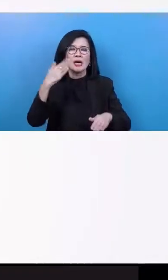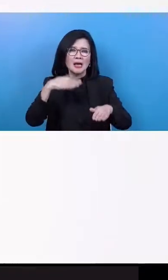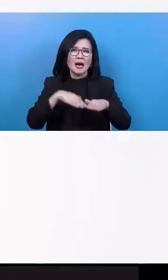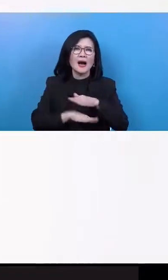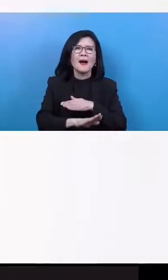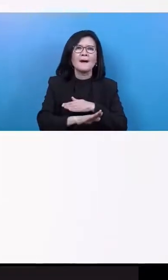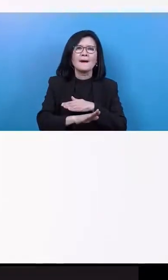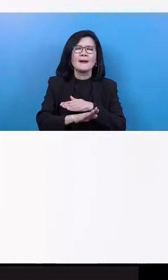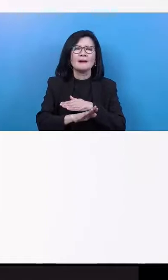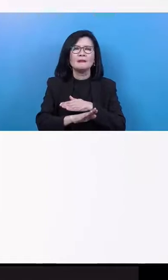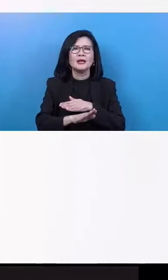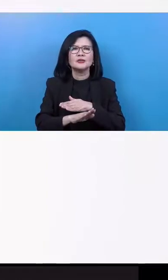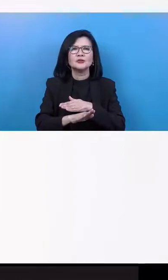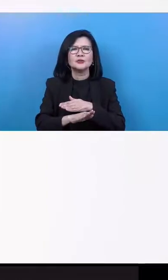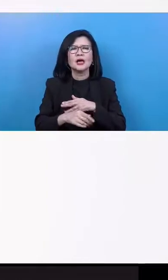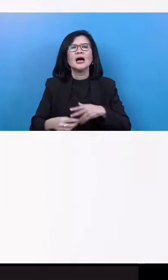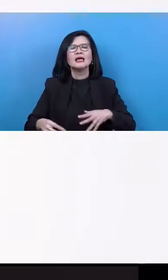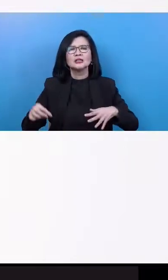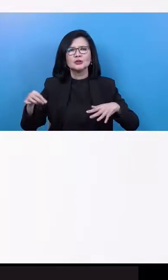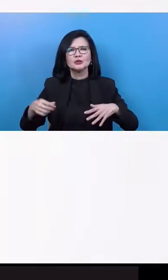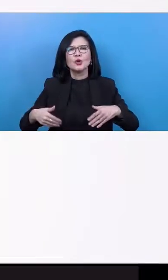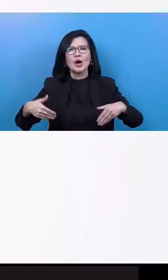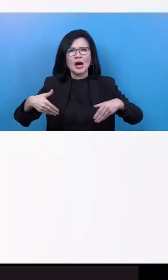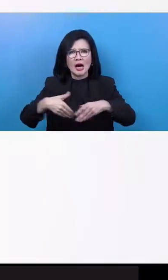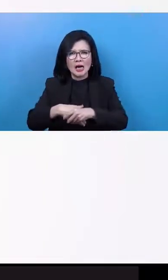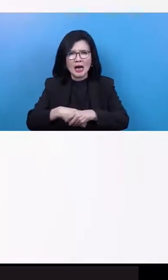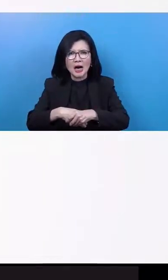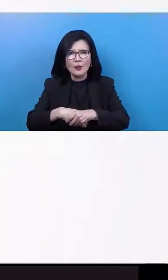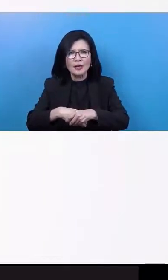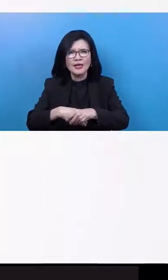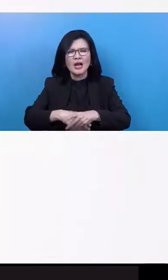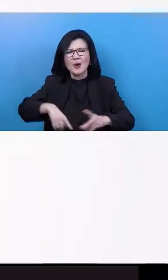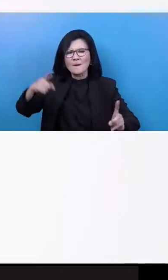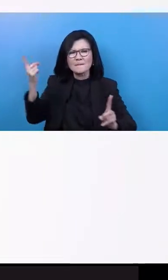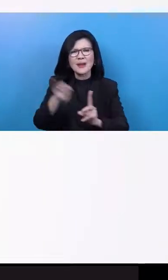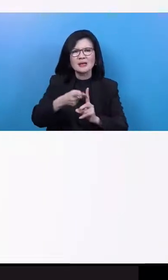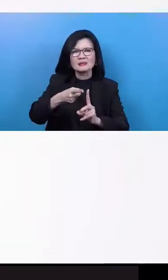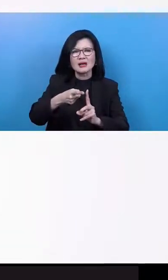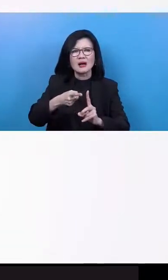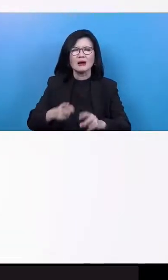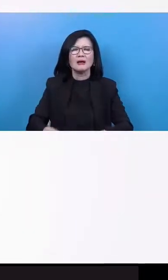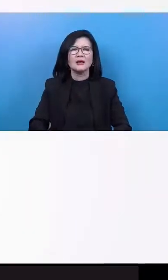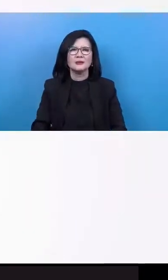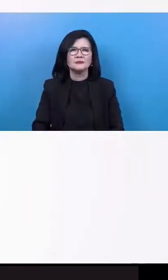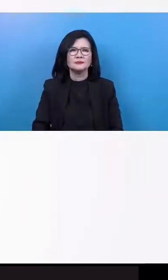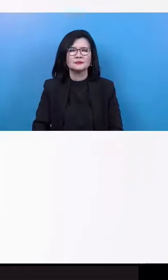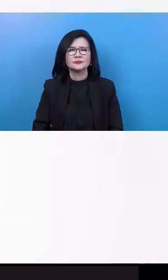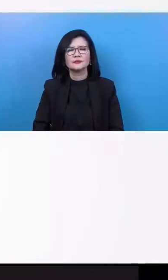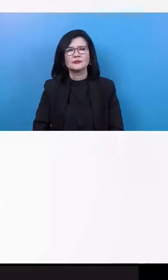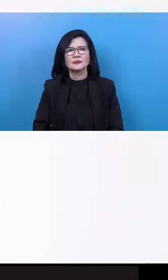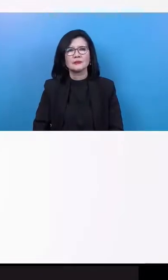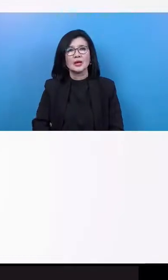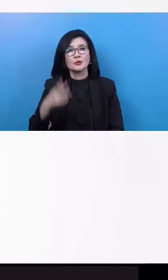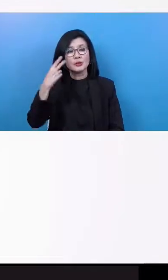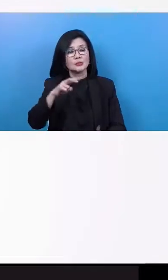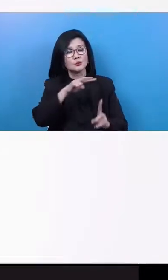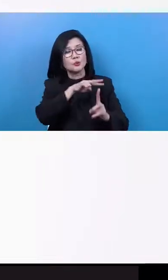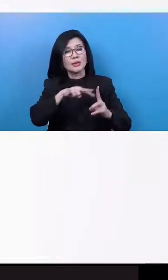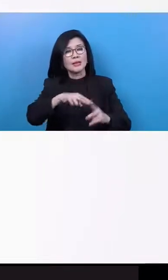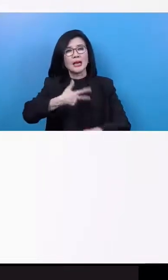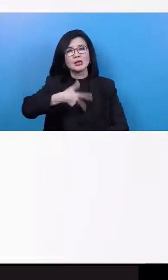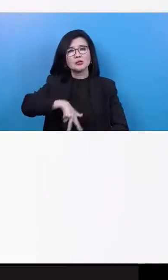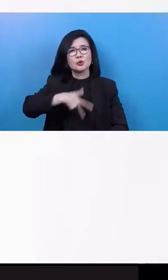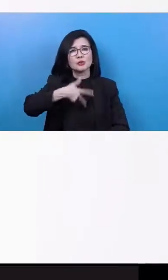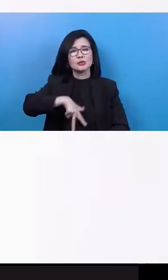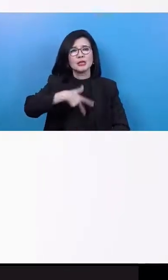the challenges that we faced from a social point of view. But we also realized